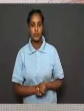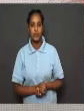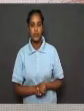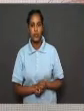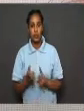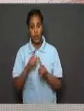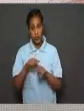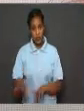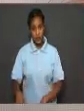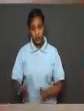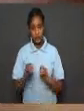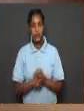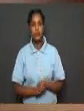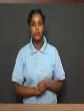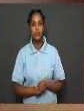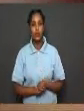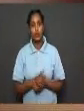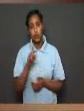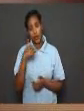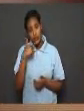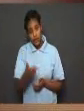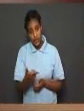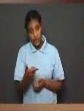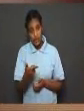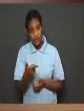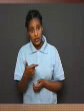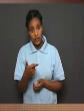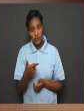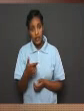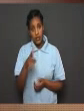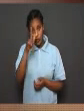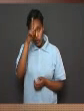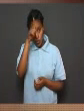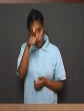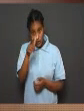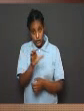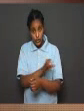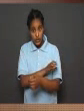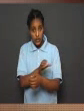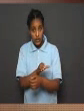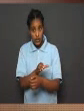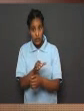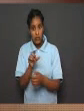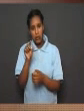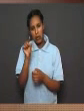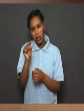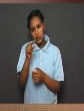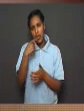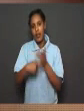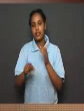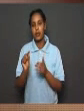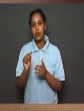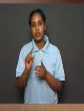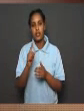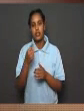Welcome back, students. You might have said that the Leclanché cell is less expensive than